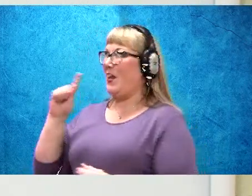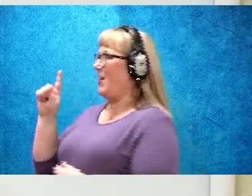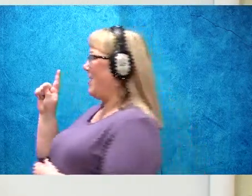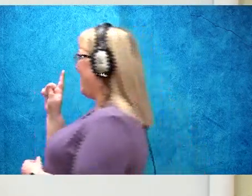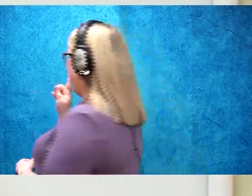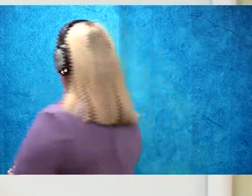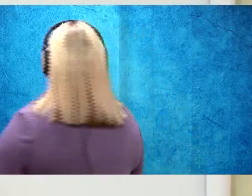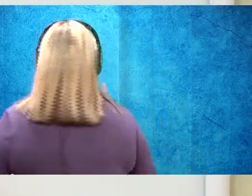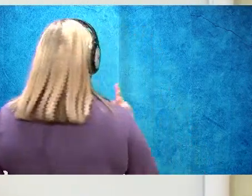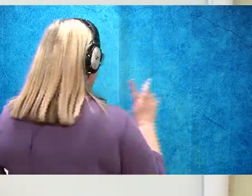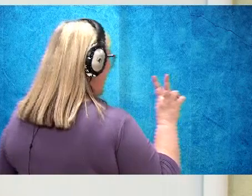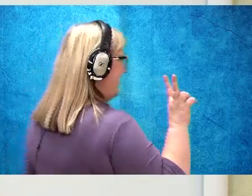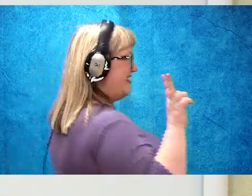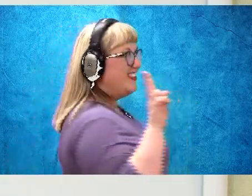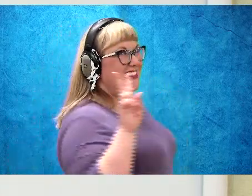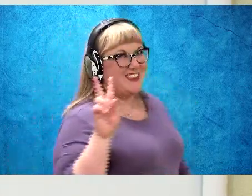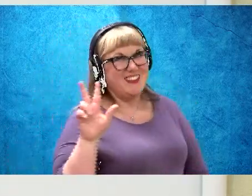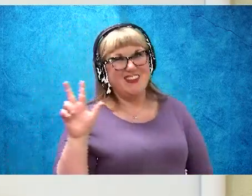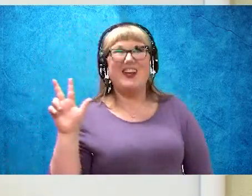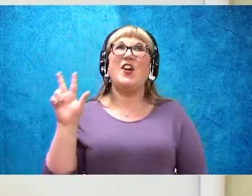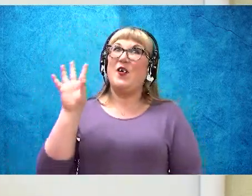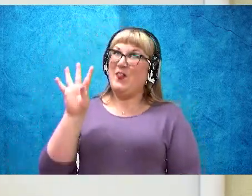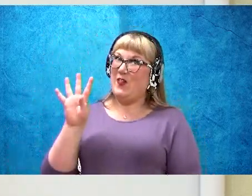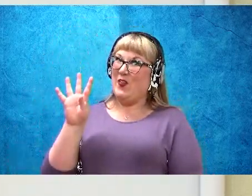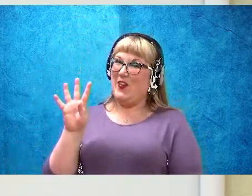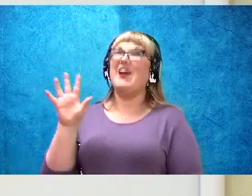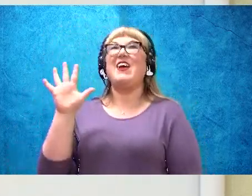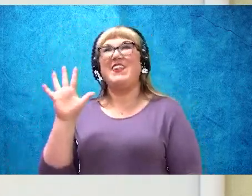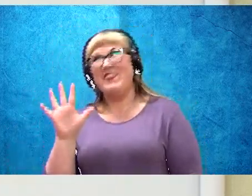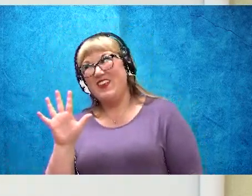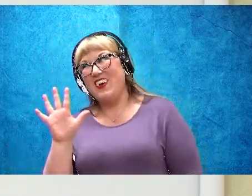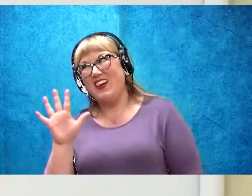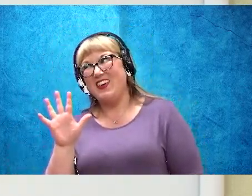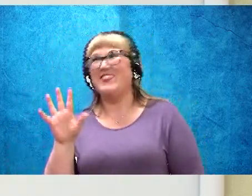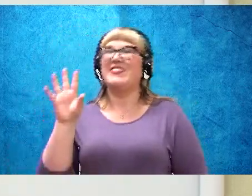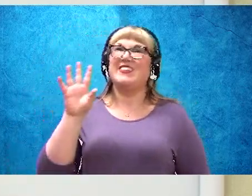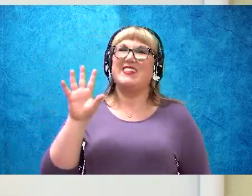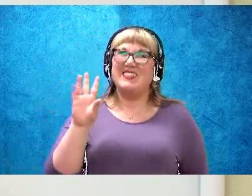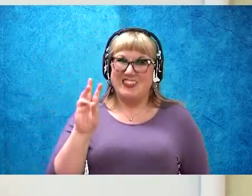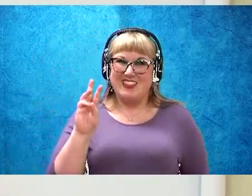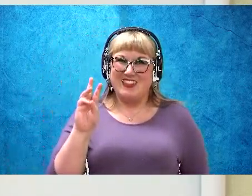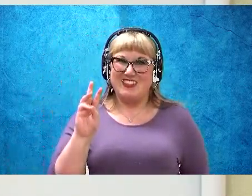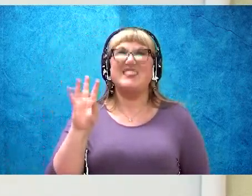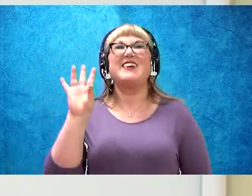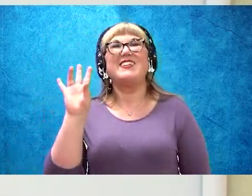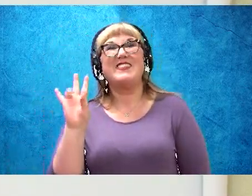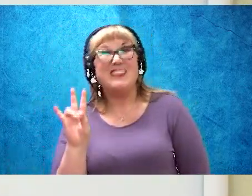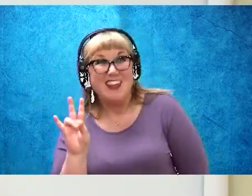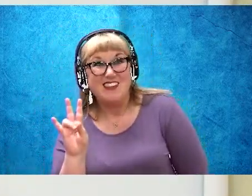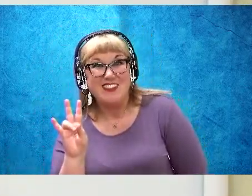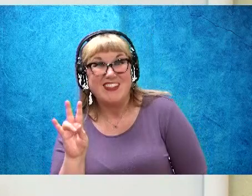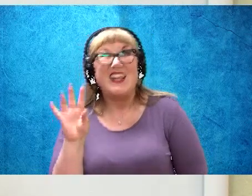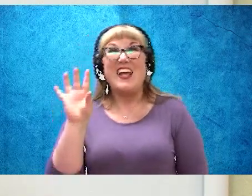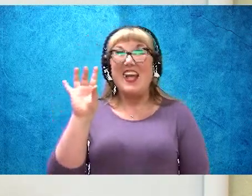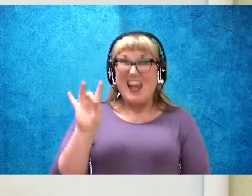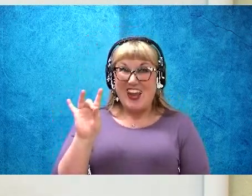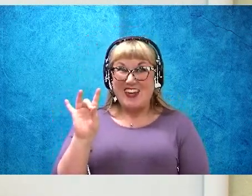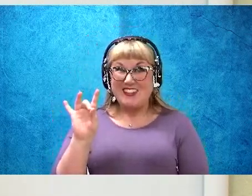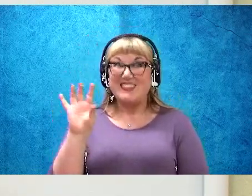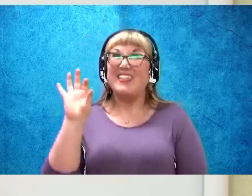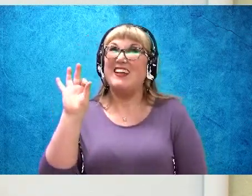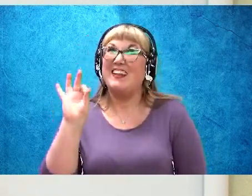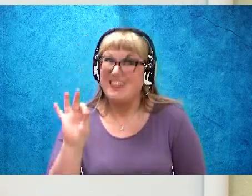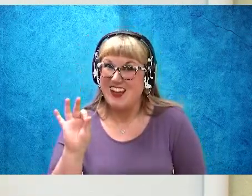1, 2, 3, 4, 5, 6, 7,